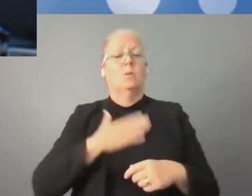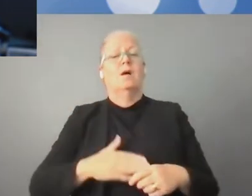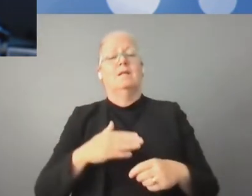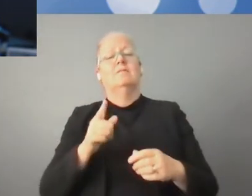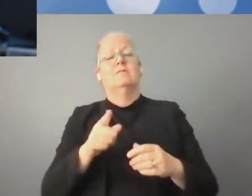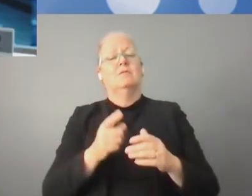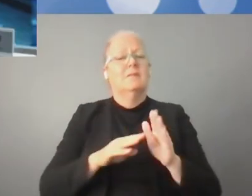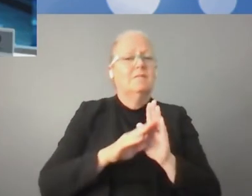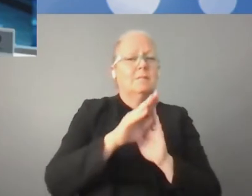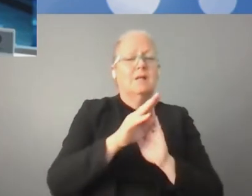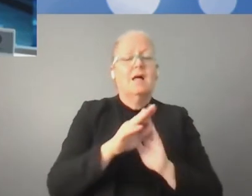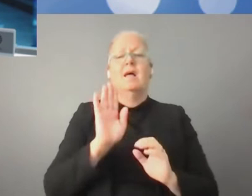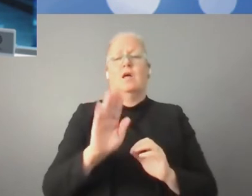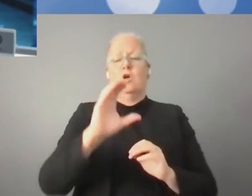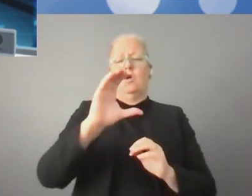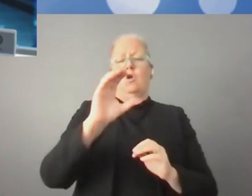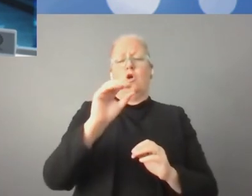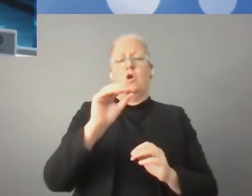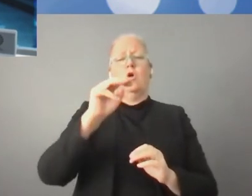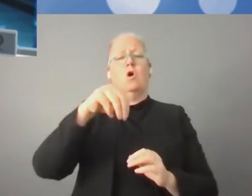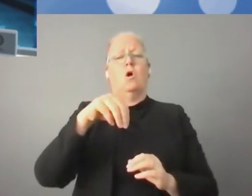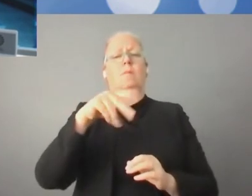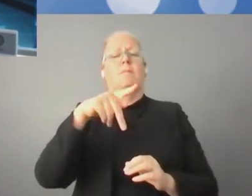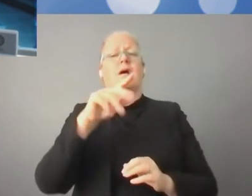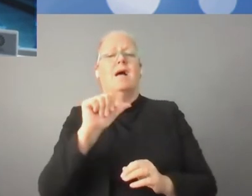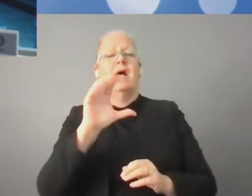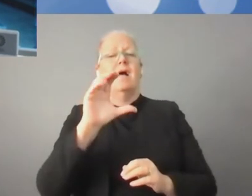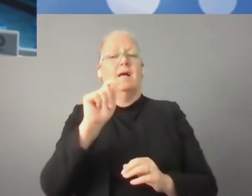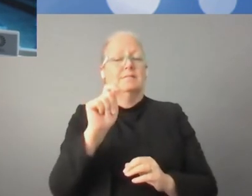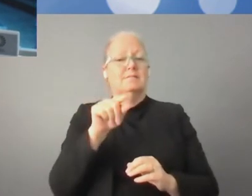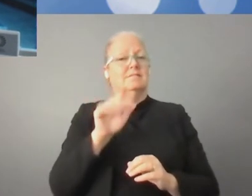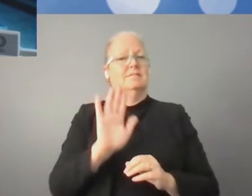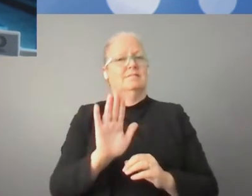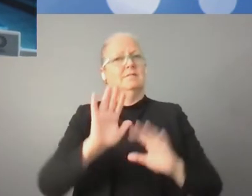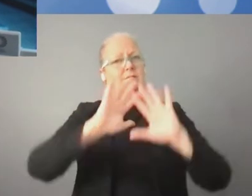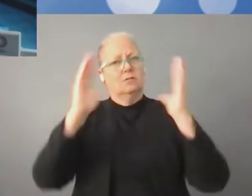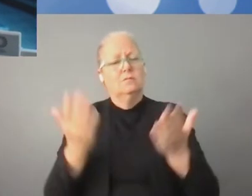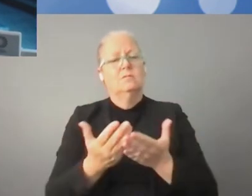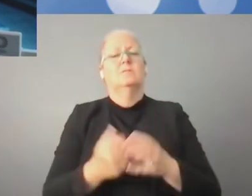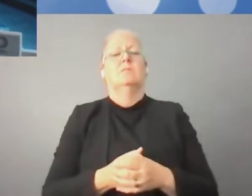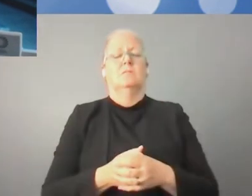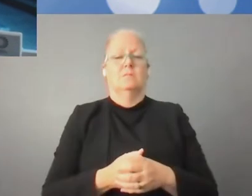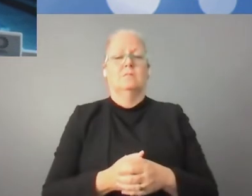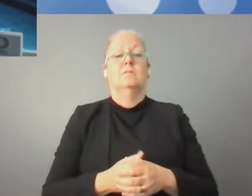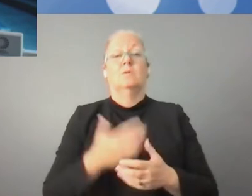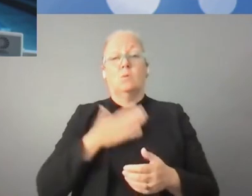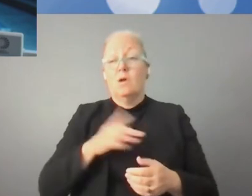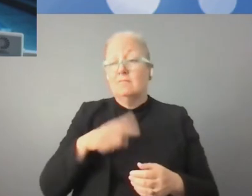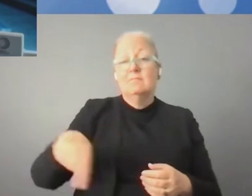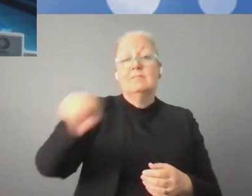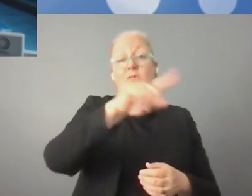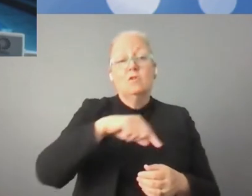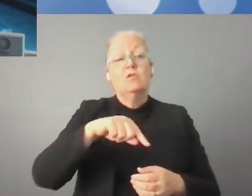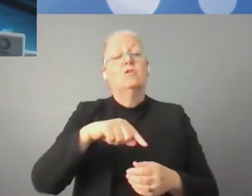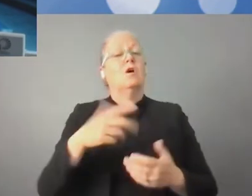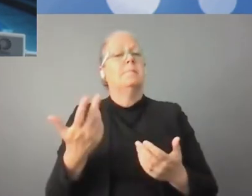compact russia is open to dialogue with all interested states companies